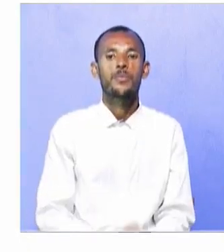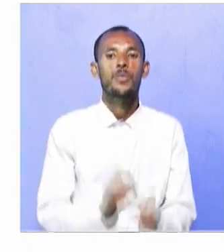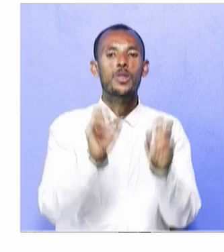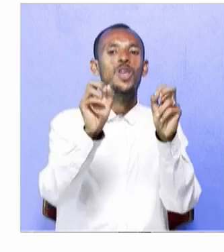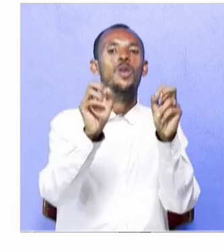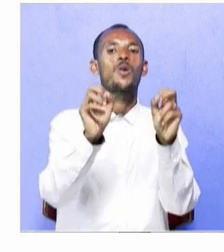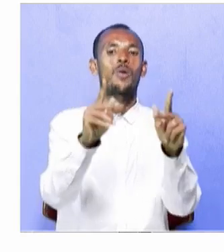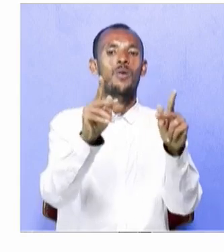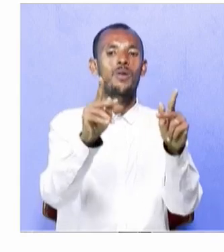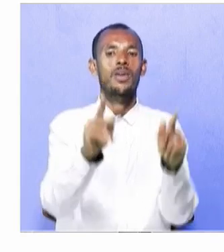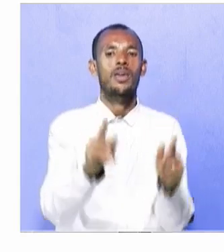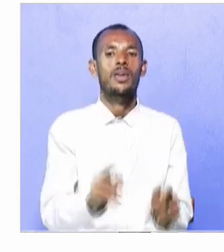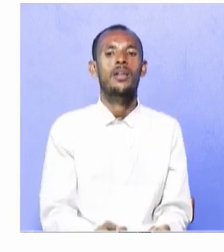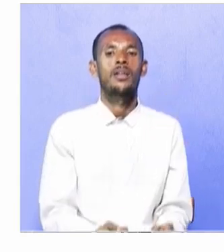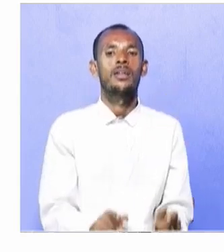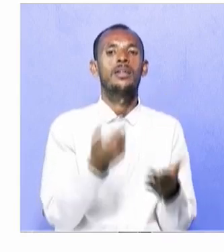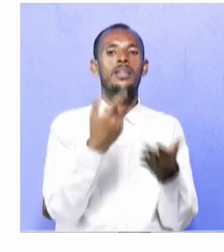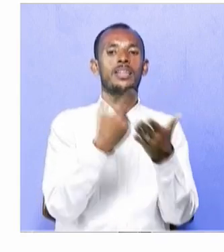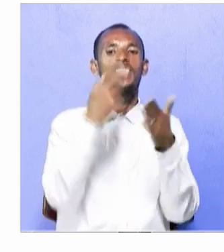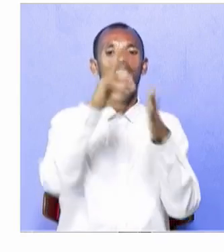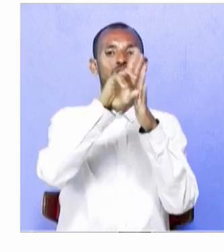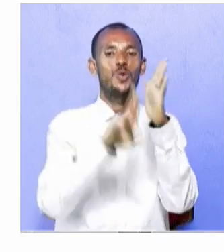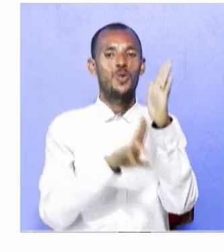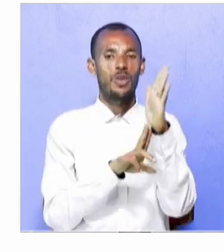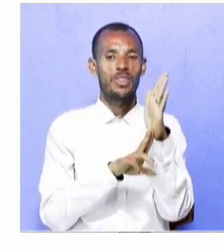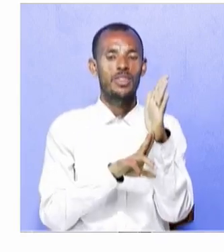Okay, in this unit,